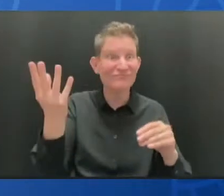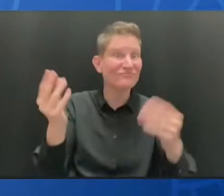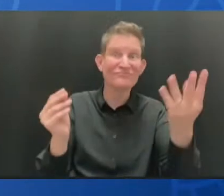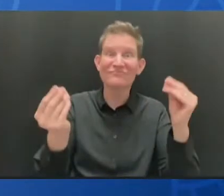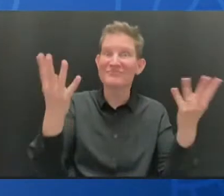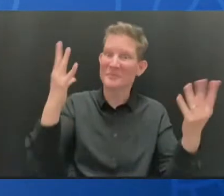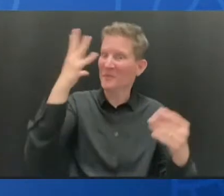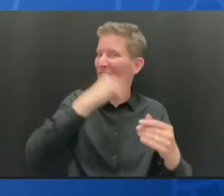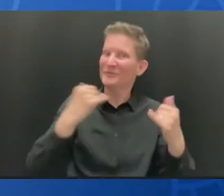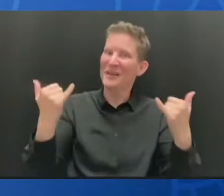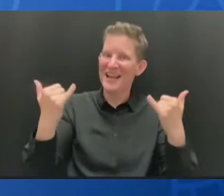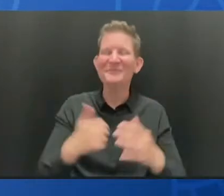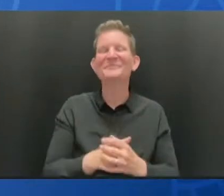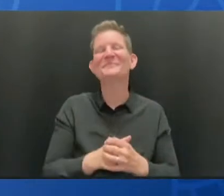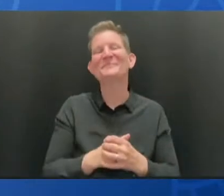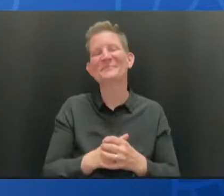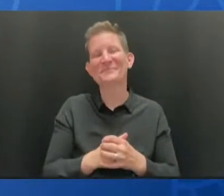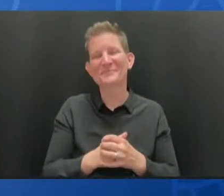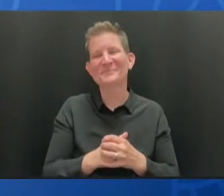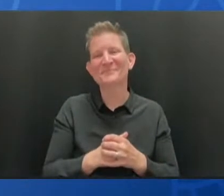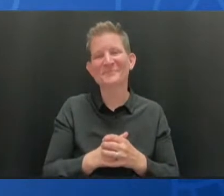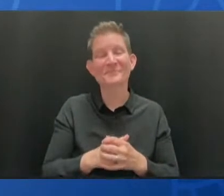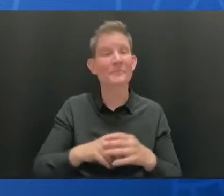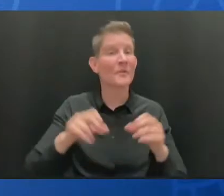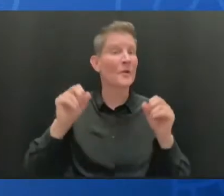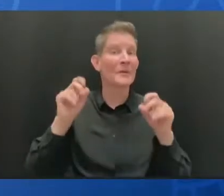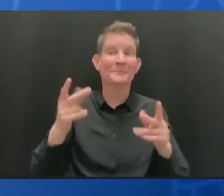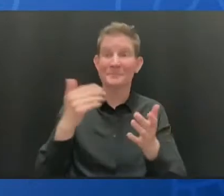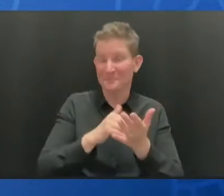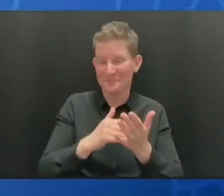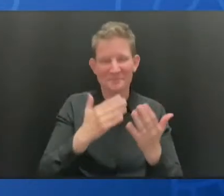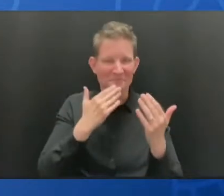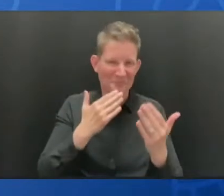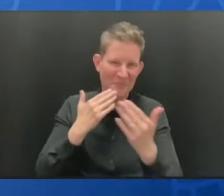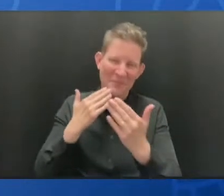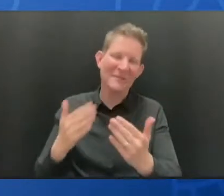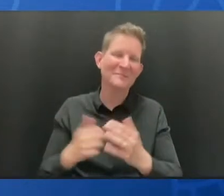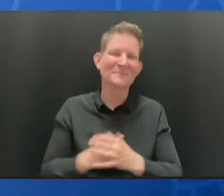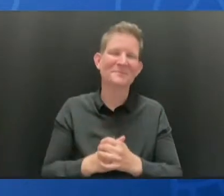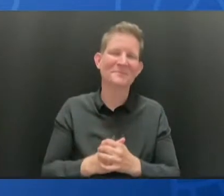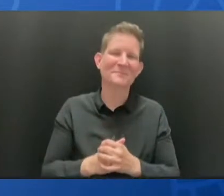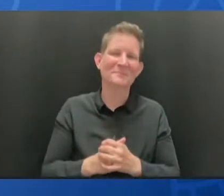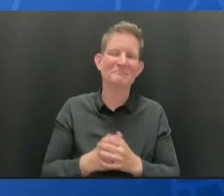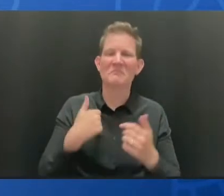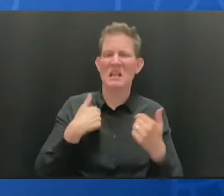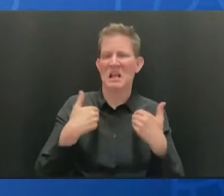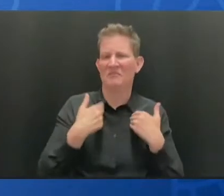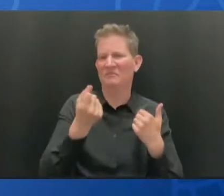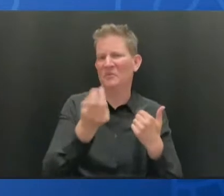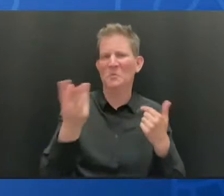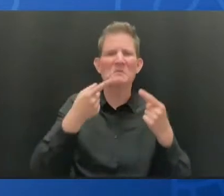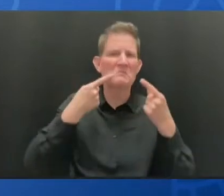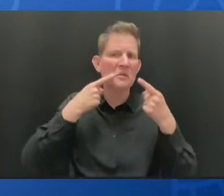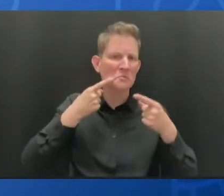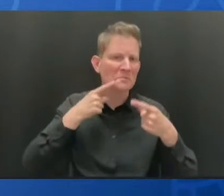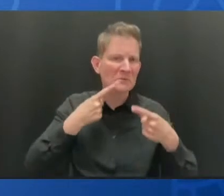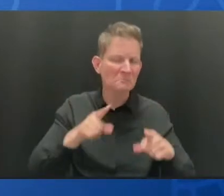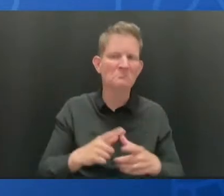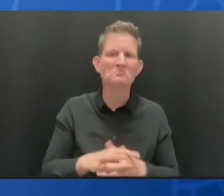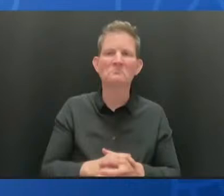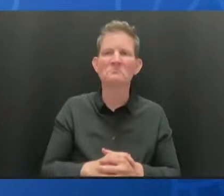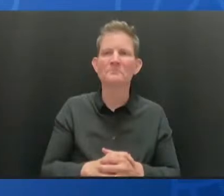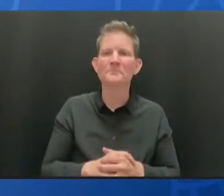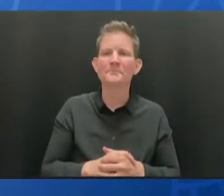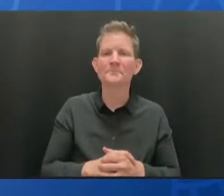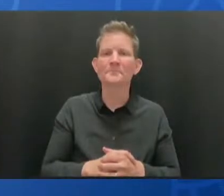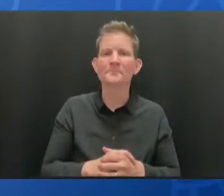you guys. Yes, thank you very much. Yes, a couple of announcements here as we begin.